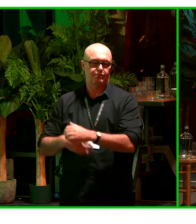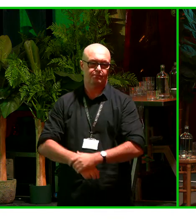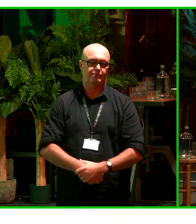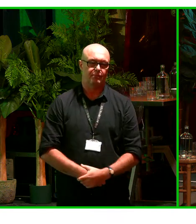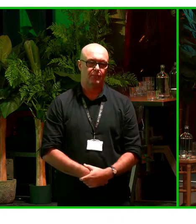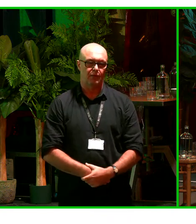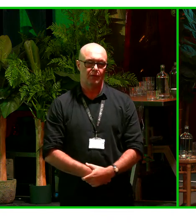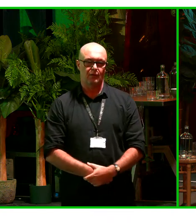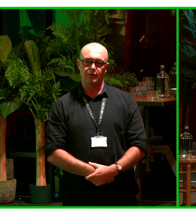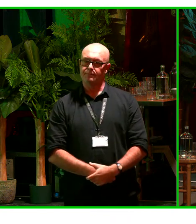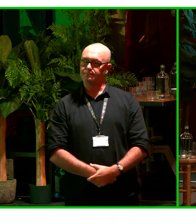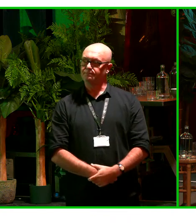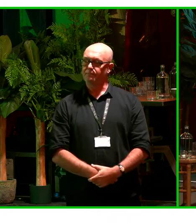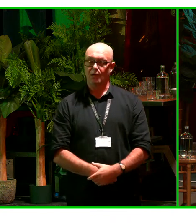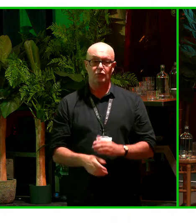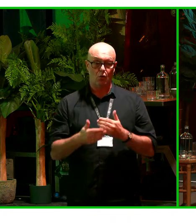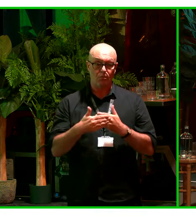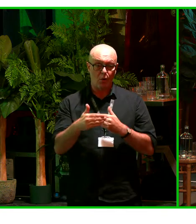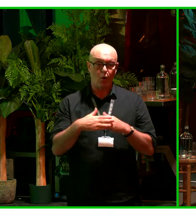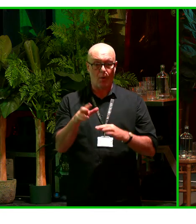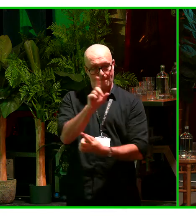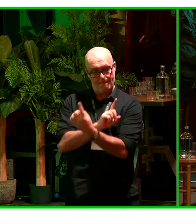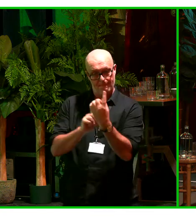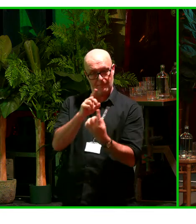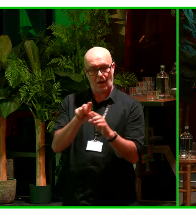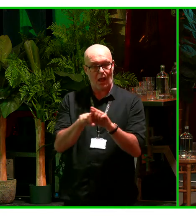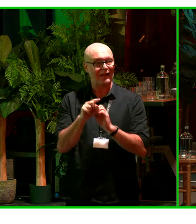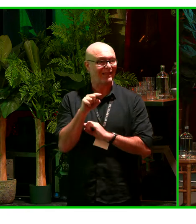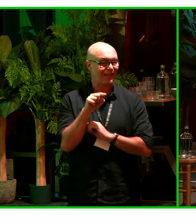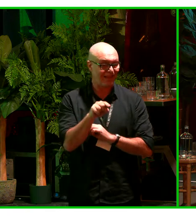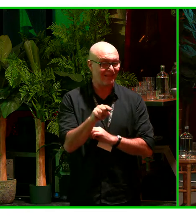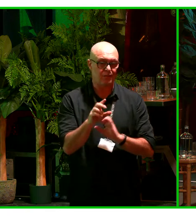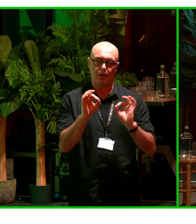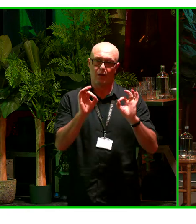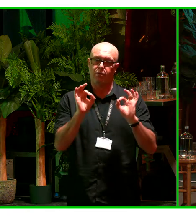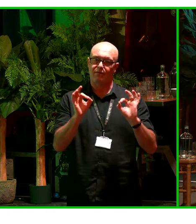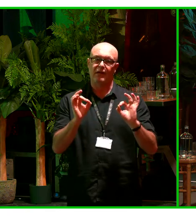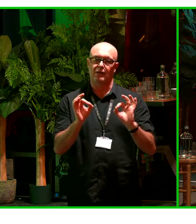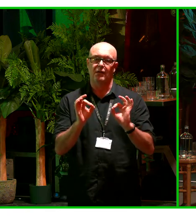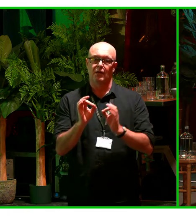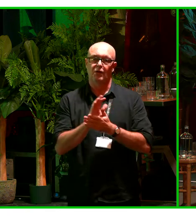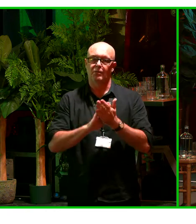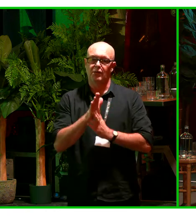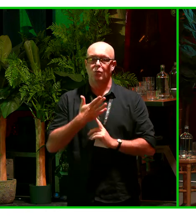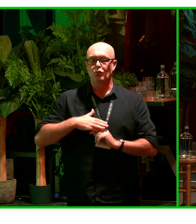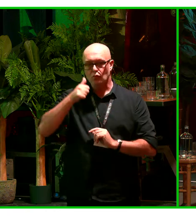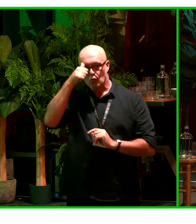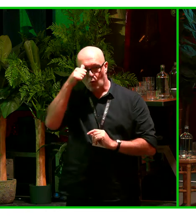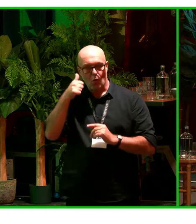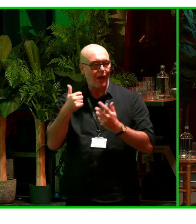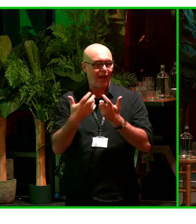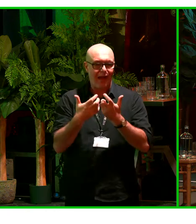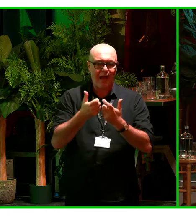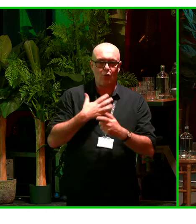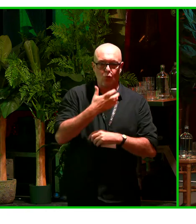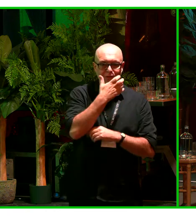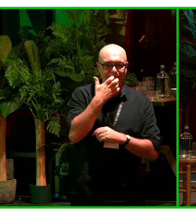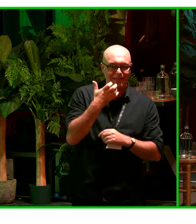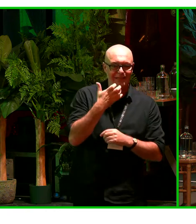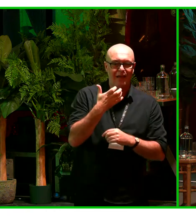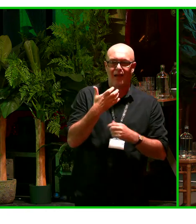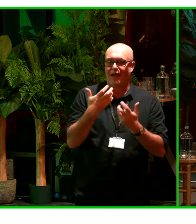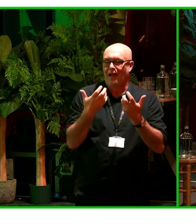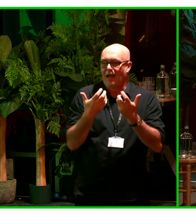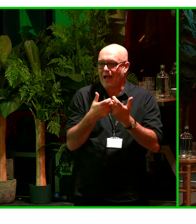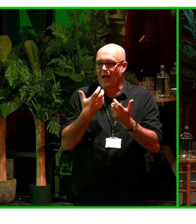So the more of these sorts of events to get people thinking about what they want to do, how do they want to heat their home going forwards, how do they want to get